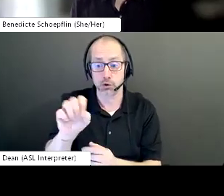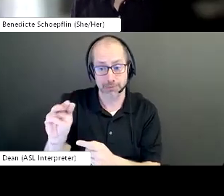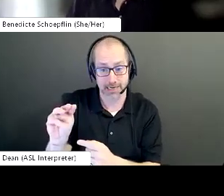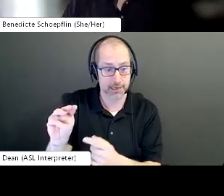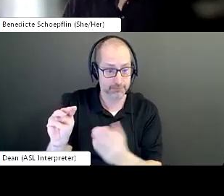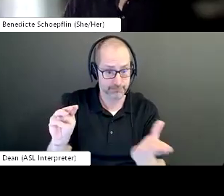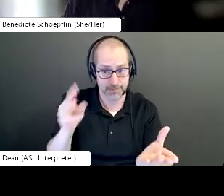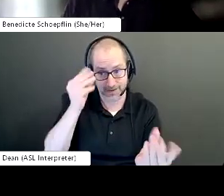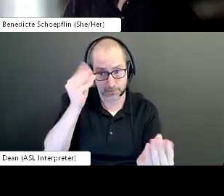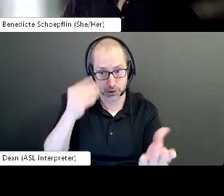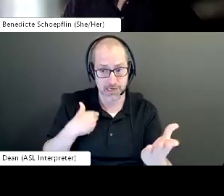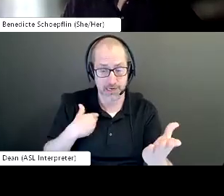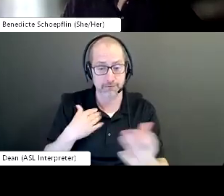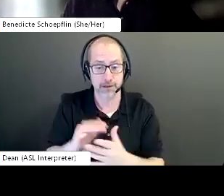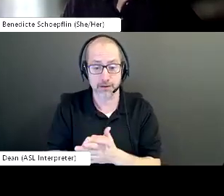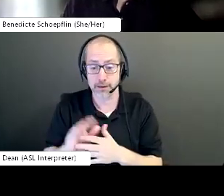last words?